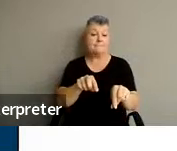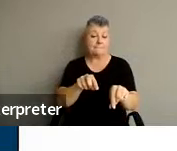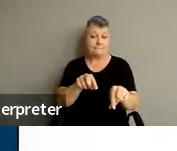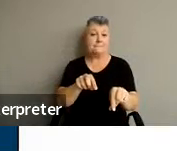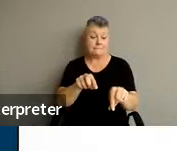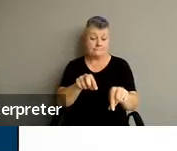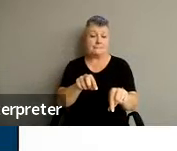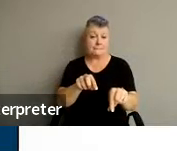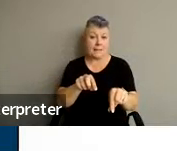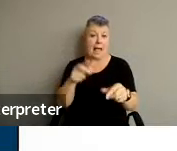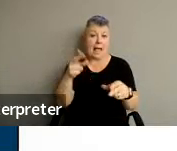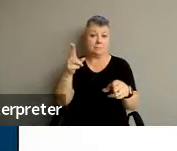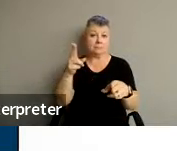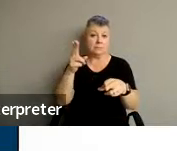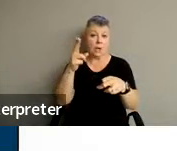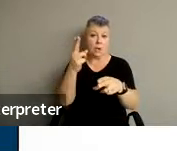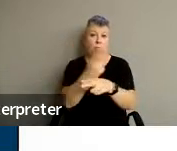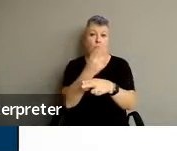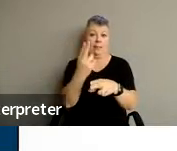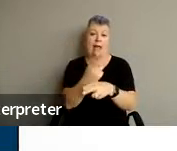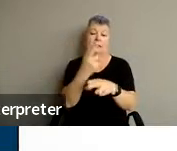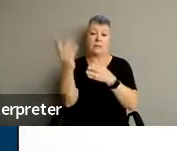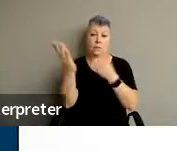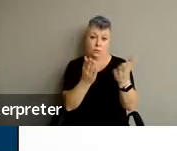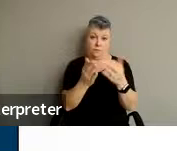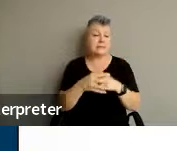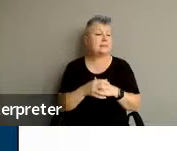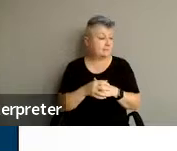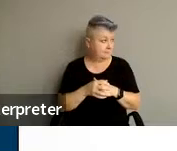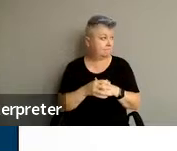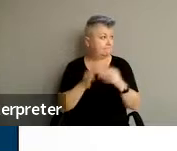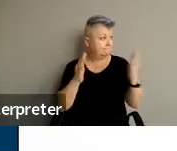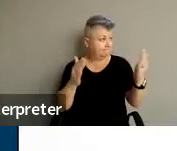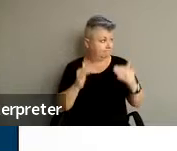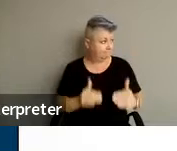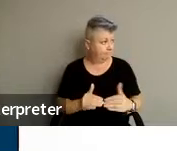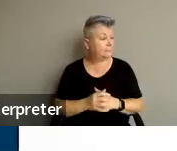of the district. And the second.